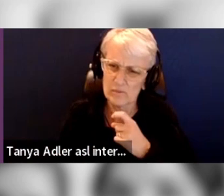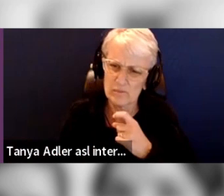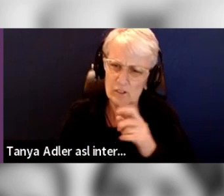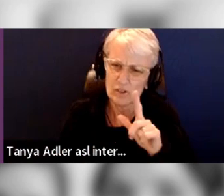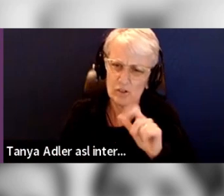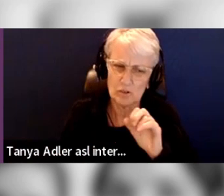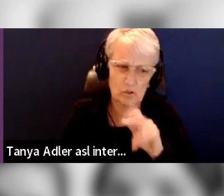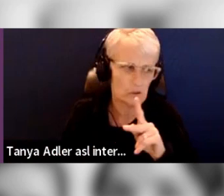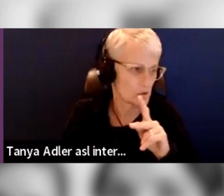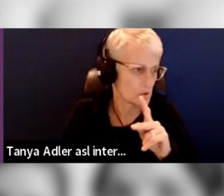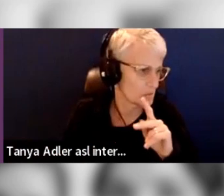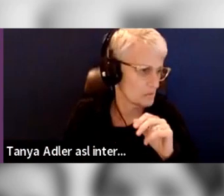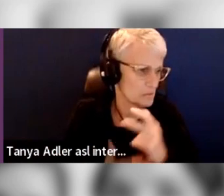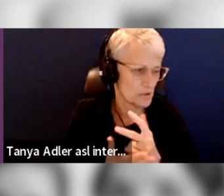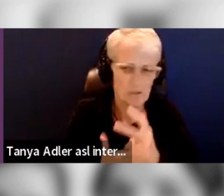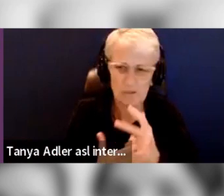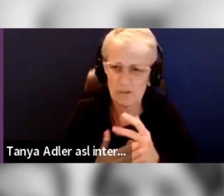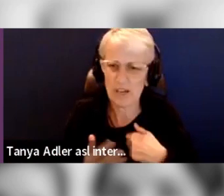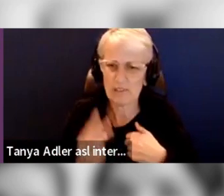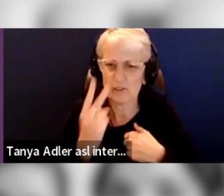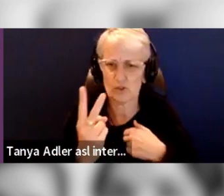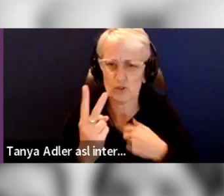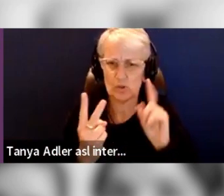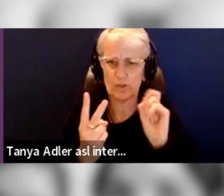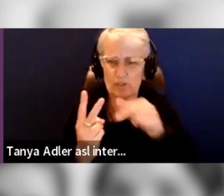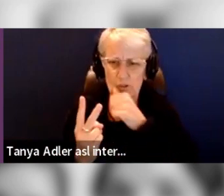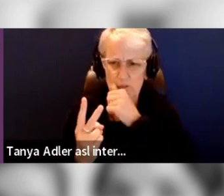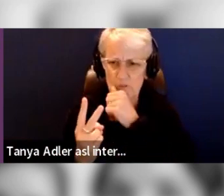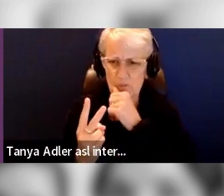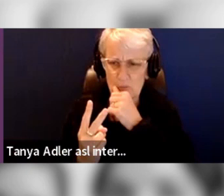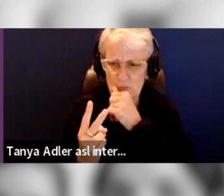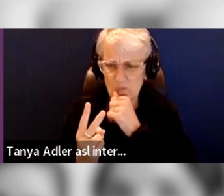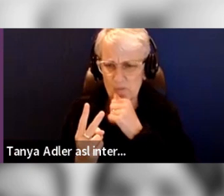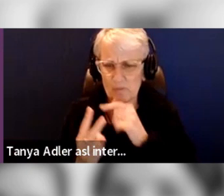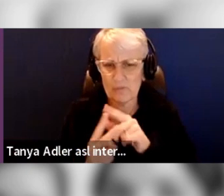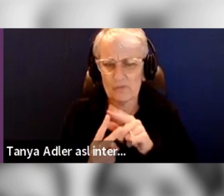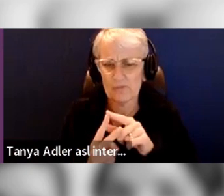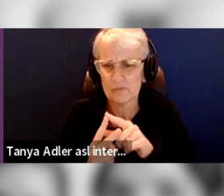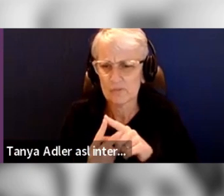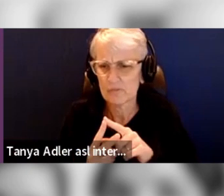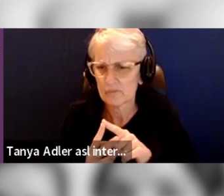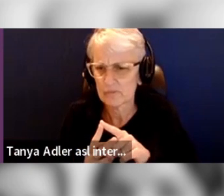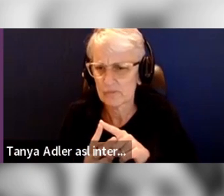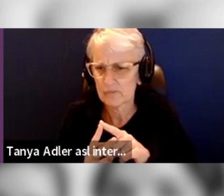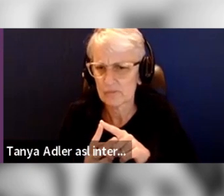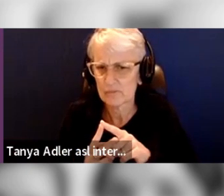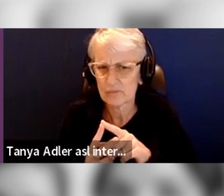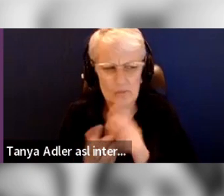Thank you, Jordan. So I have like two questions. So one would be, so since we are a parking